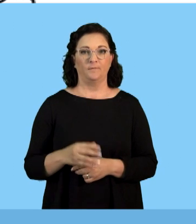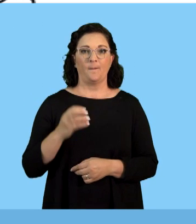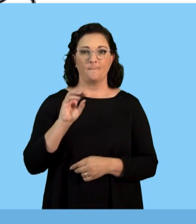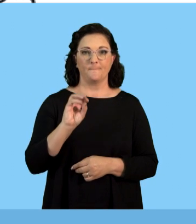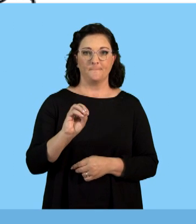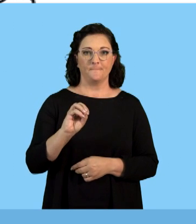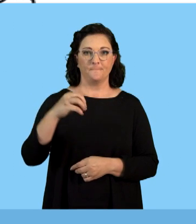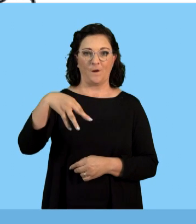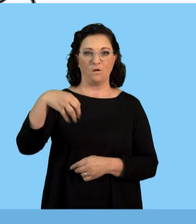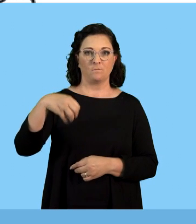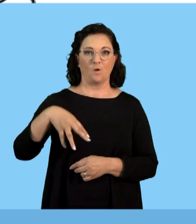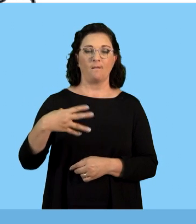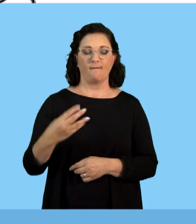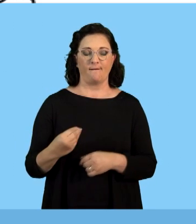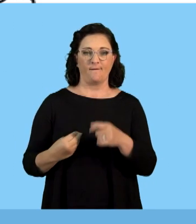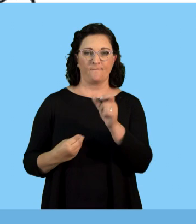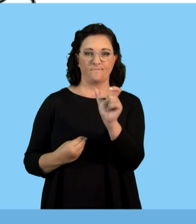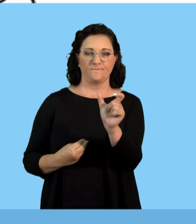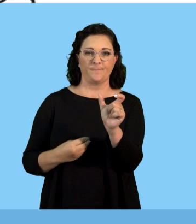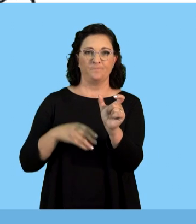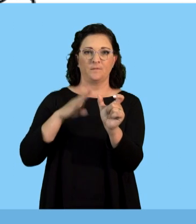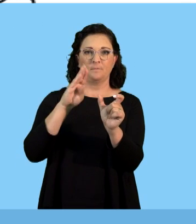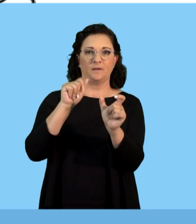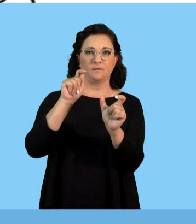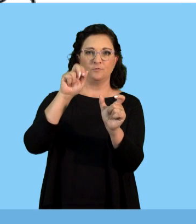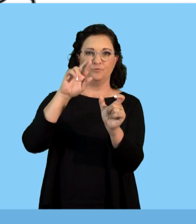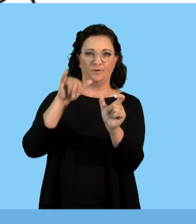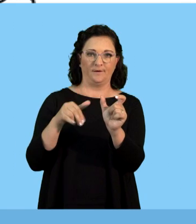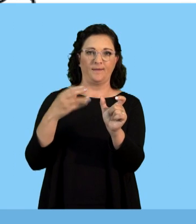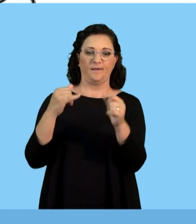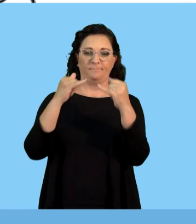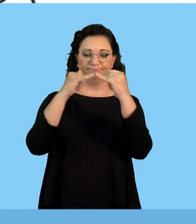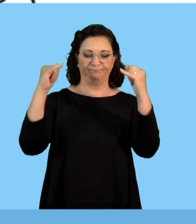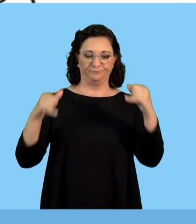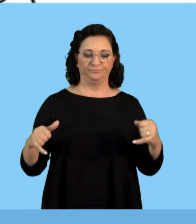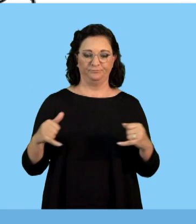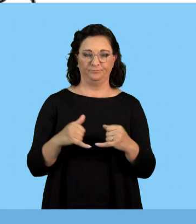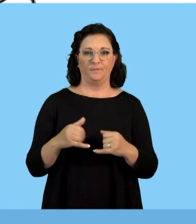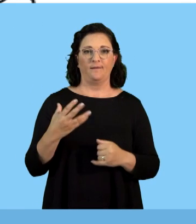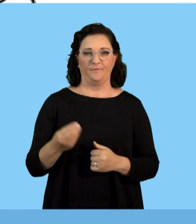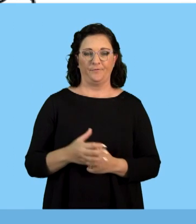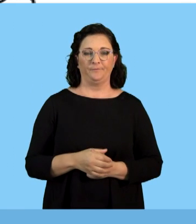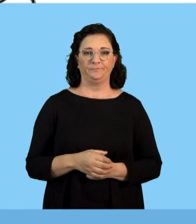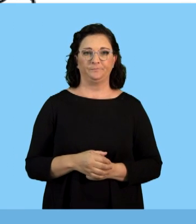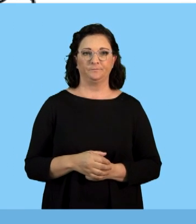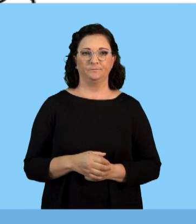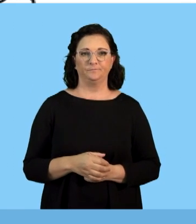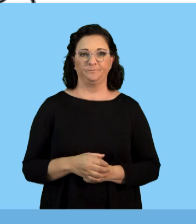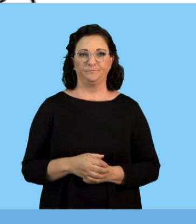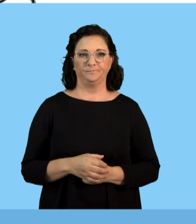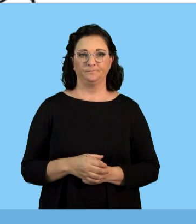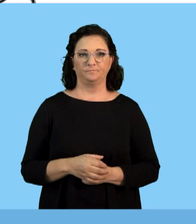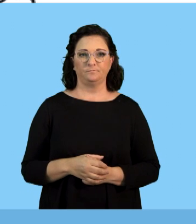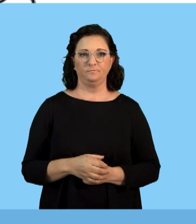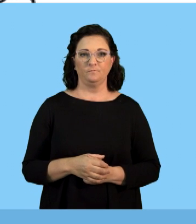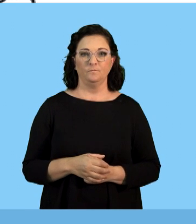have our light bulbs and we have our battery connected through the wires and from one terminal to the other terminal. So